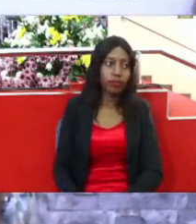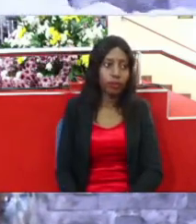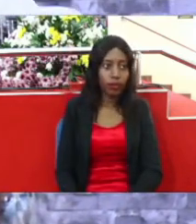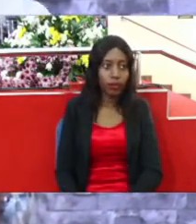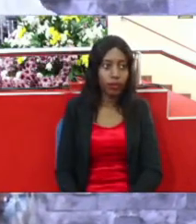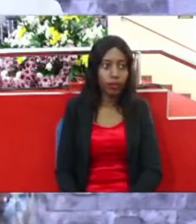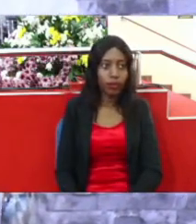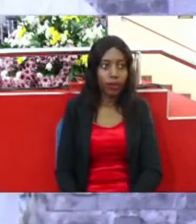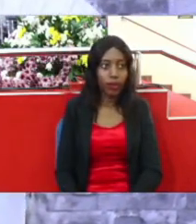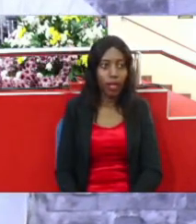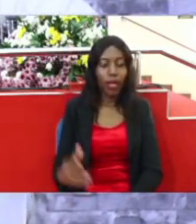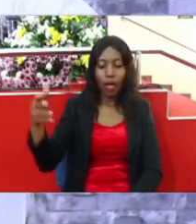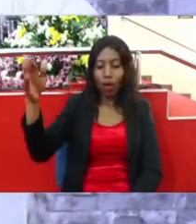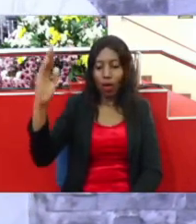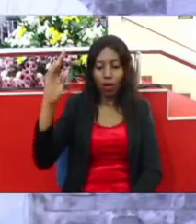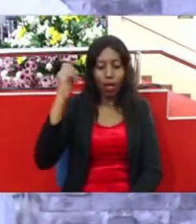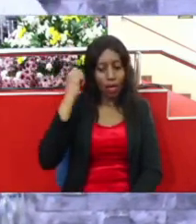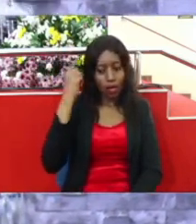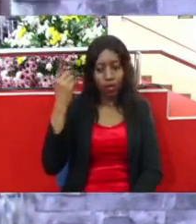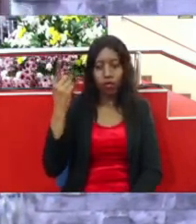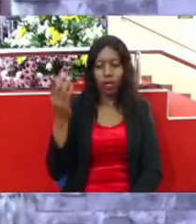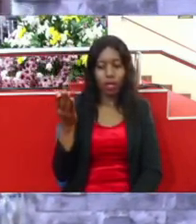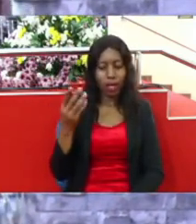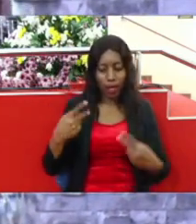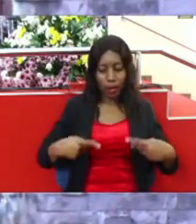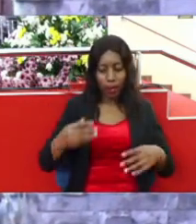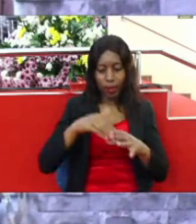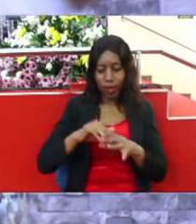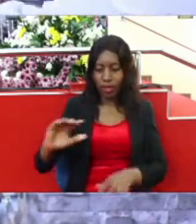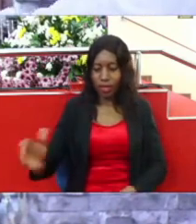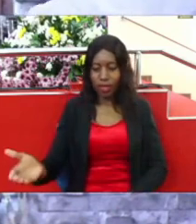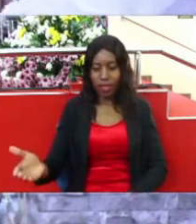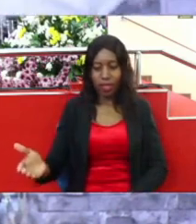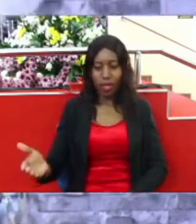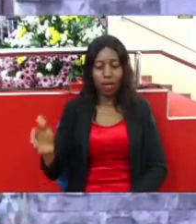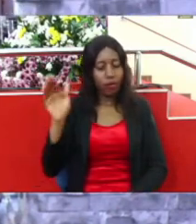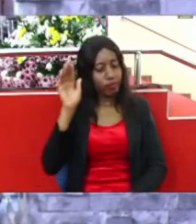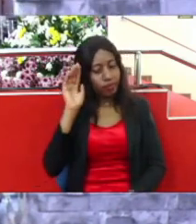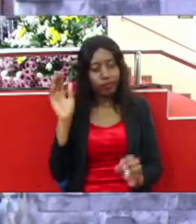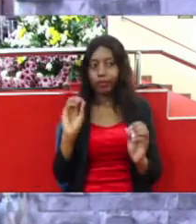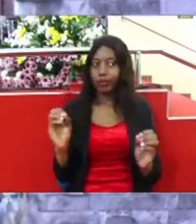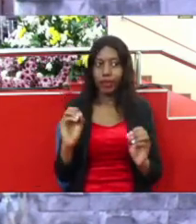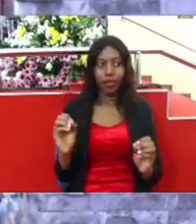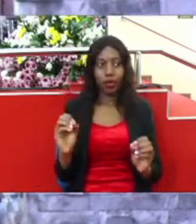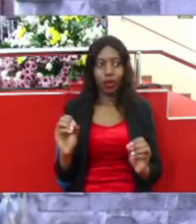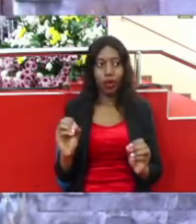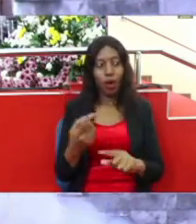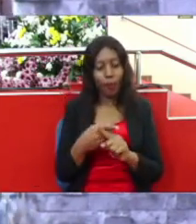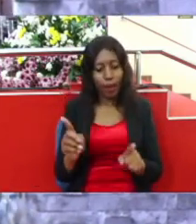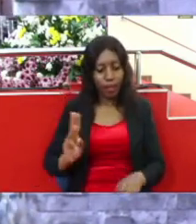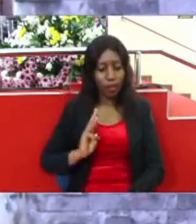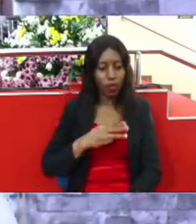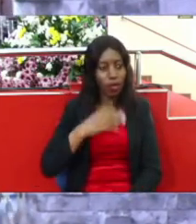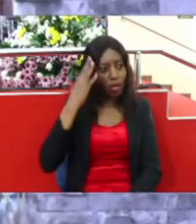were not his people, by the way. Hawakuwa watu wake Mungu. Ni alitamani. But we know everybody who lives and lakini, everybody who has lived was